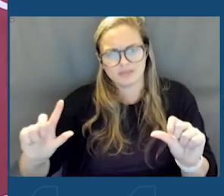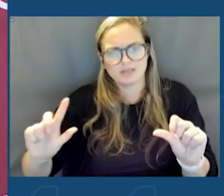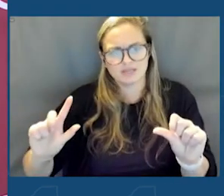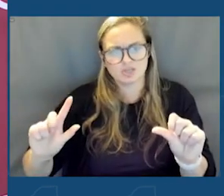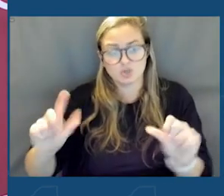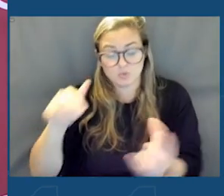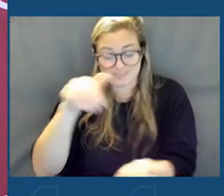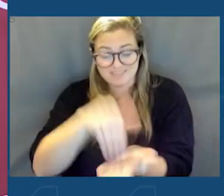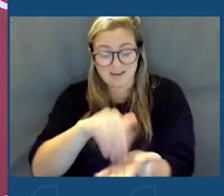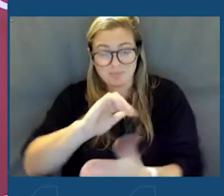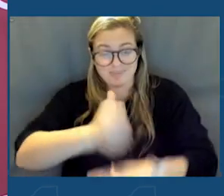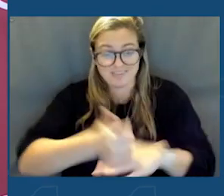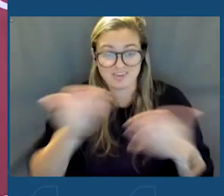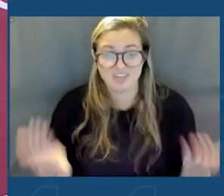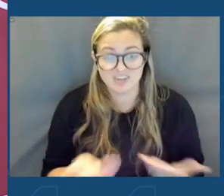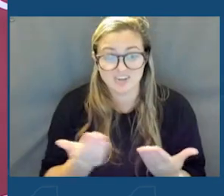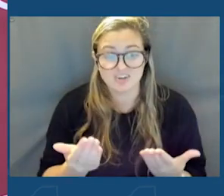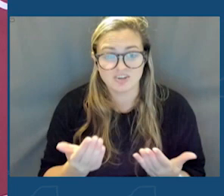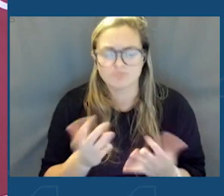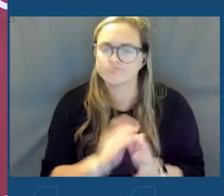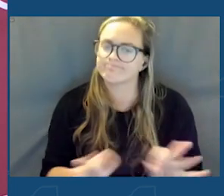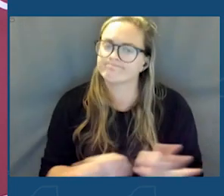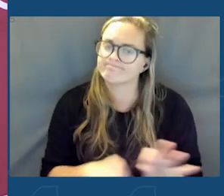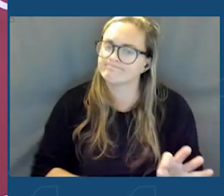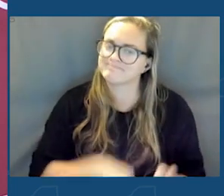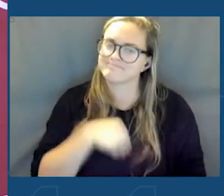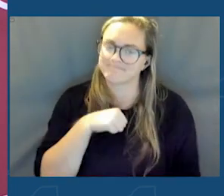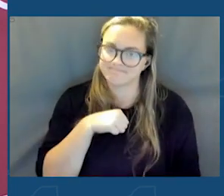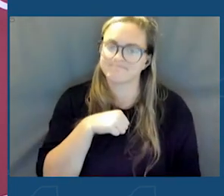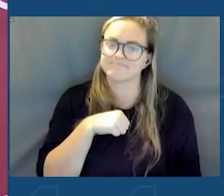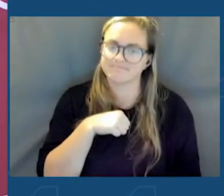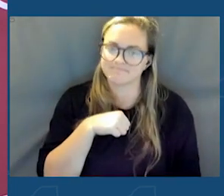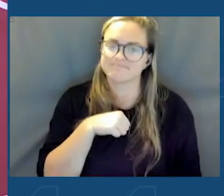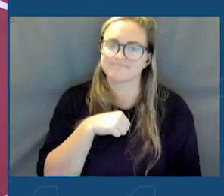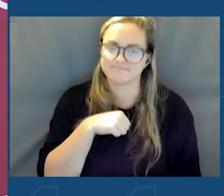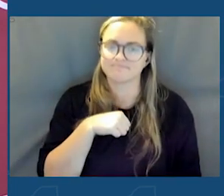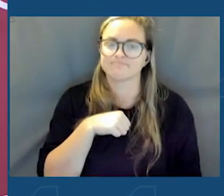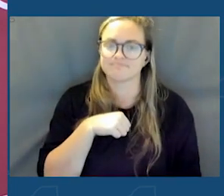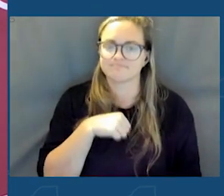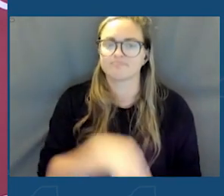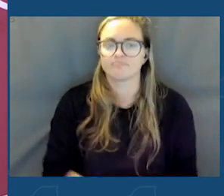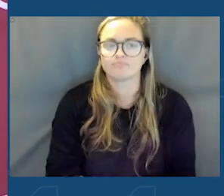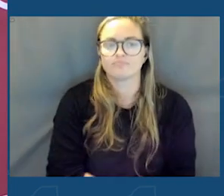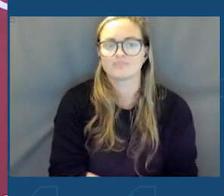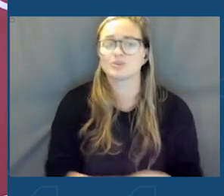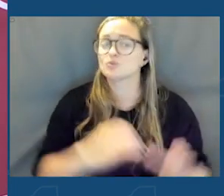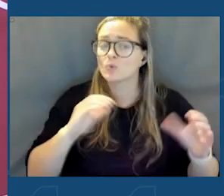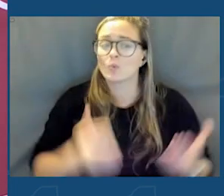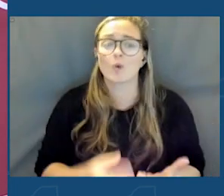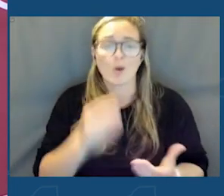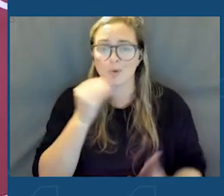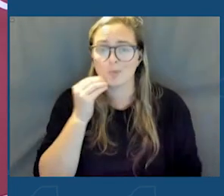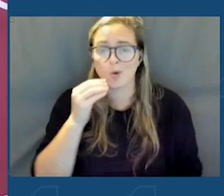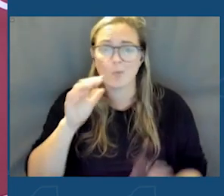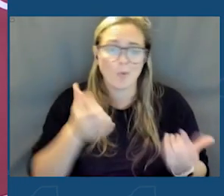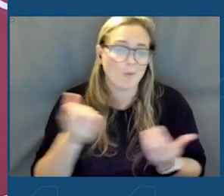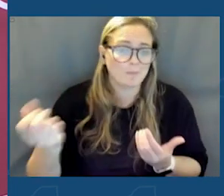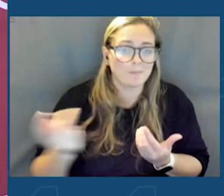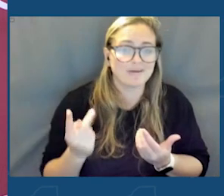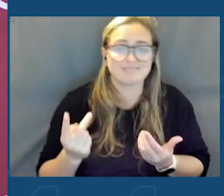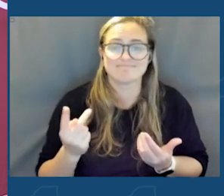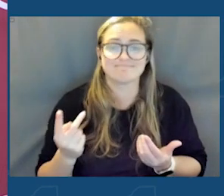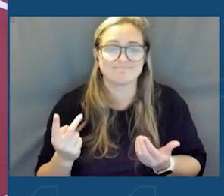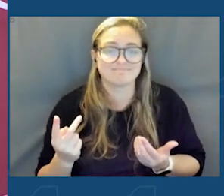here is a huge point of pride for us in Harlem. So we're say welcome home, welcome back, but